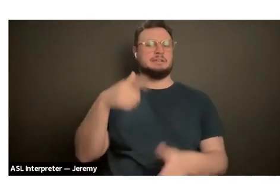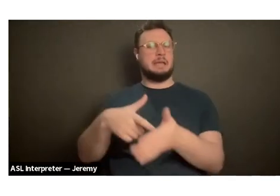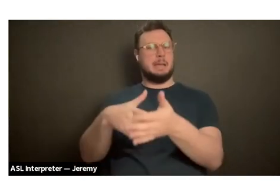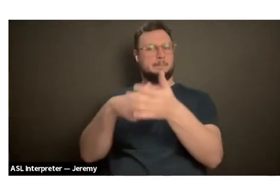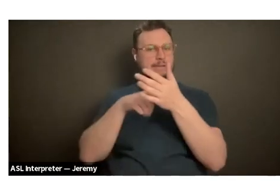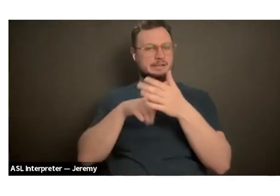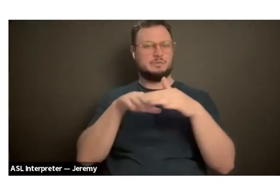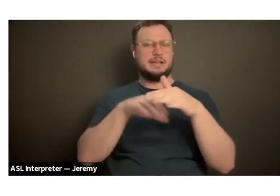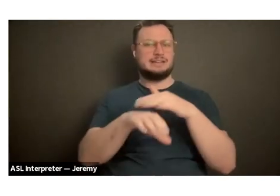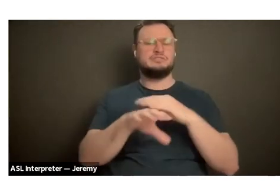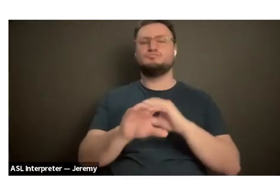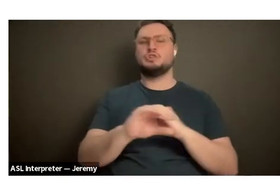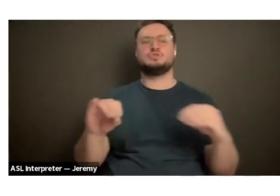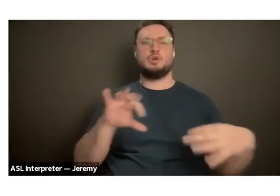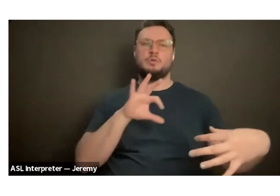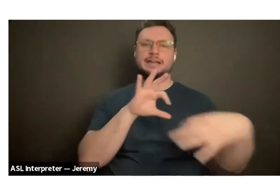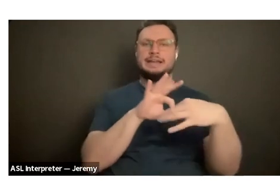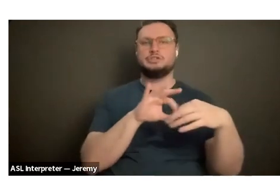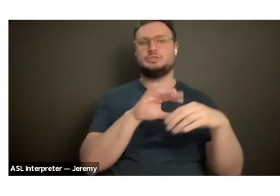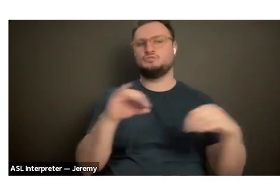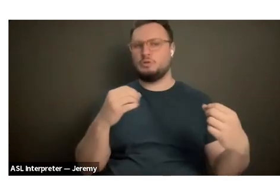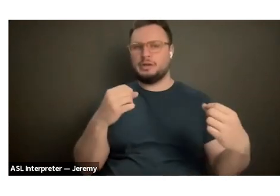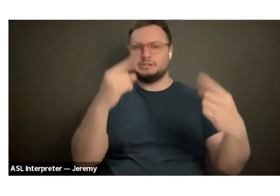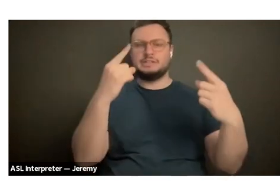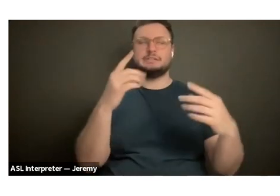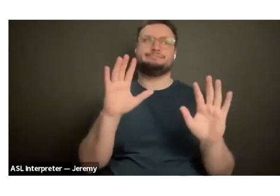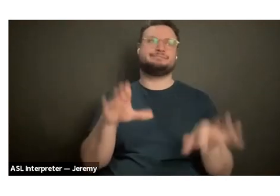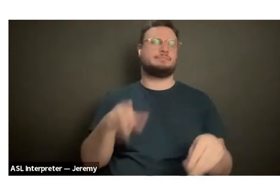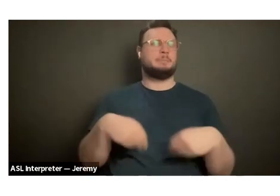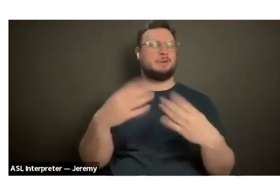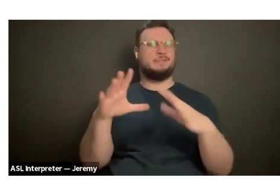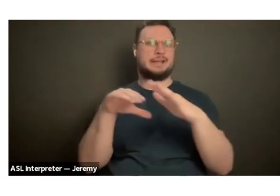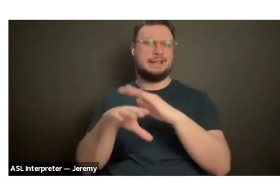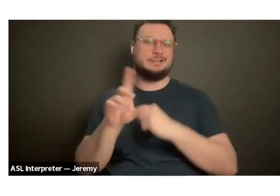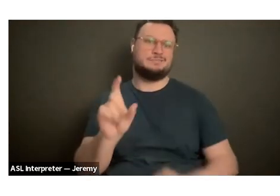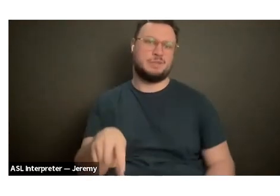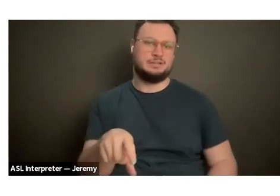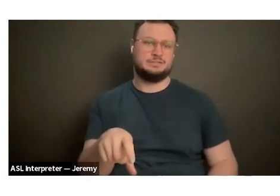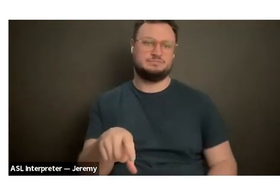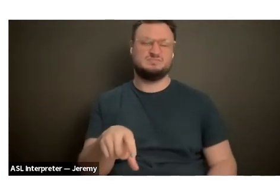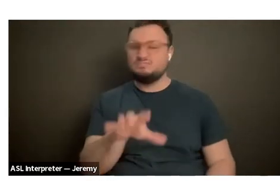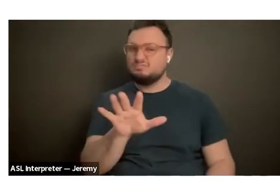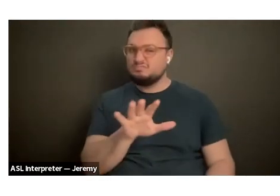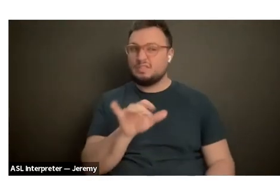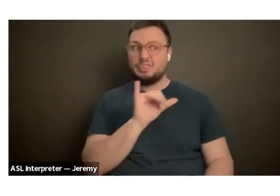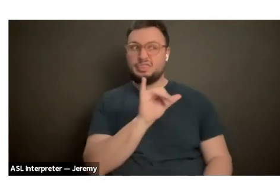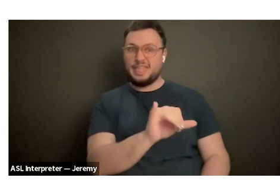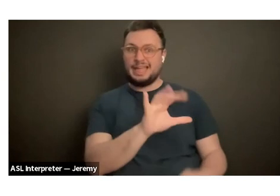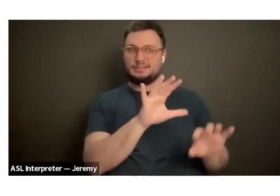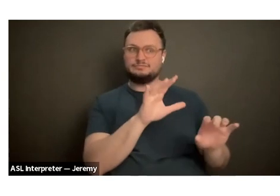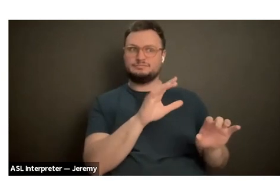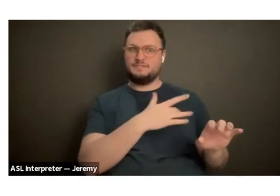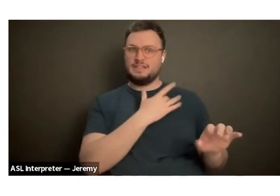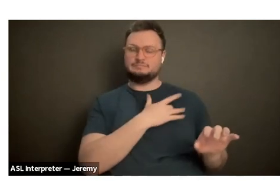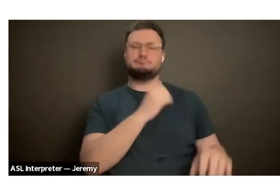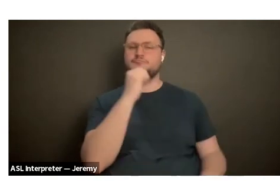counting down of the seconds until it's over. This is not access intimacy. There